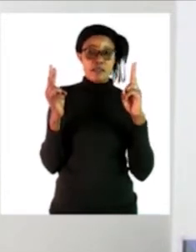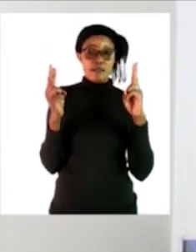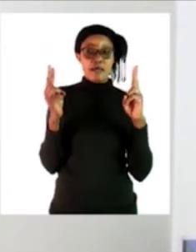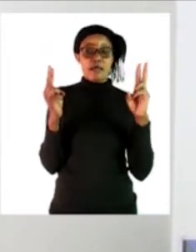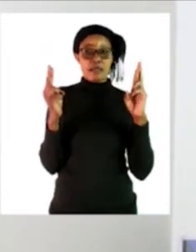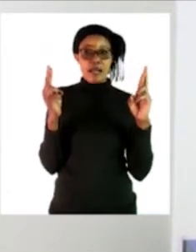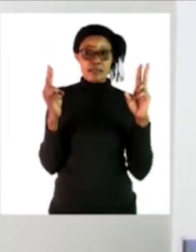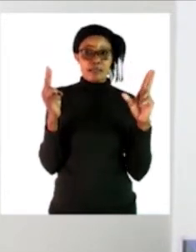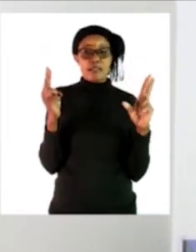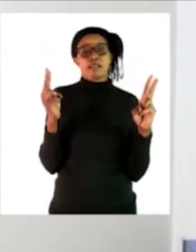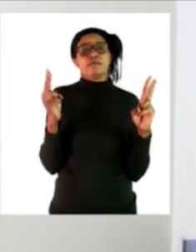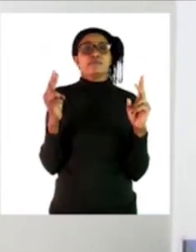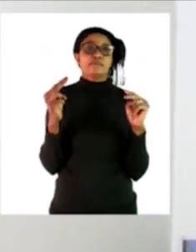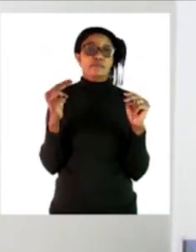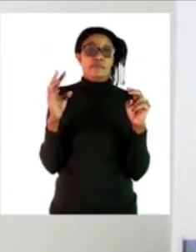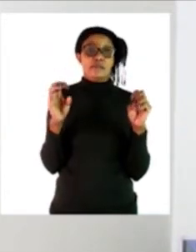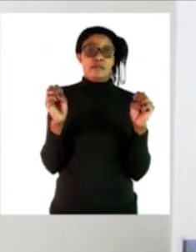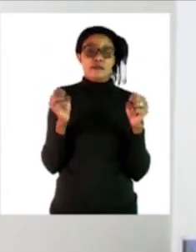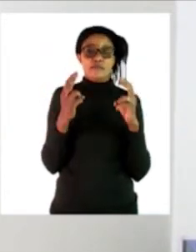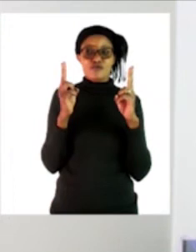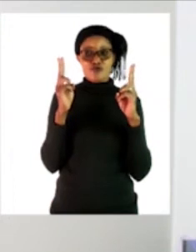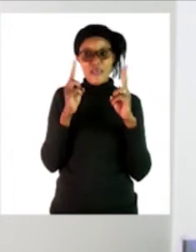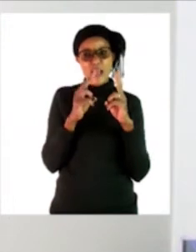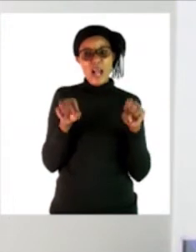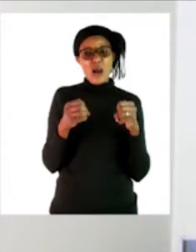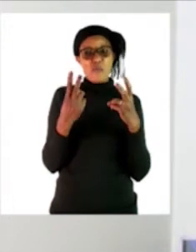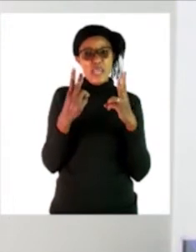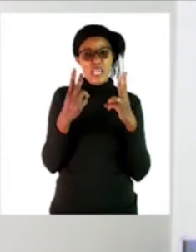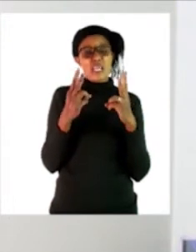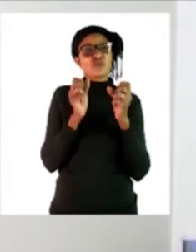in the right hand. How much are they together?